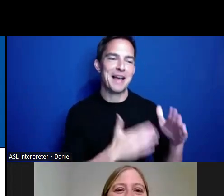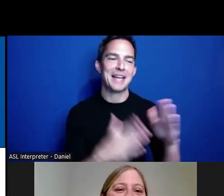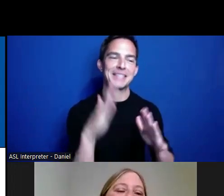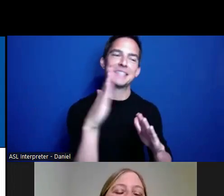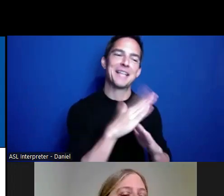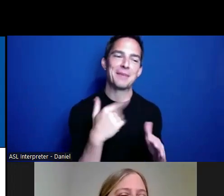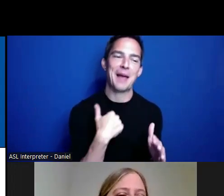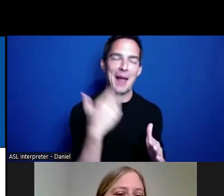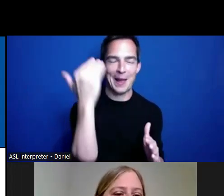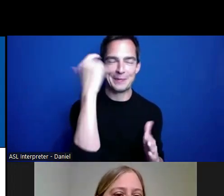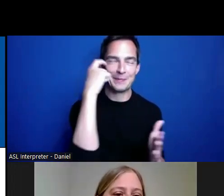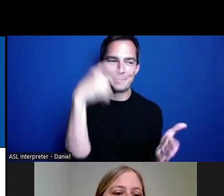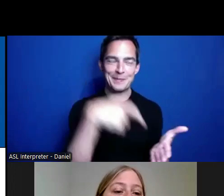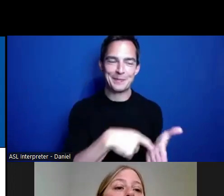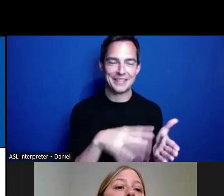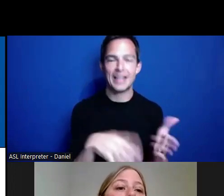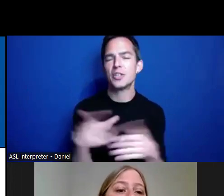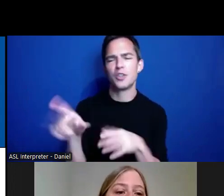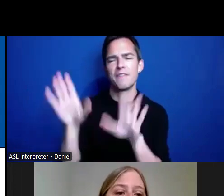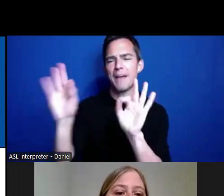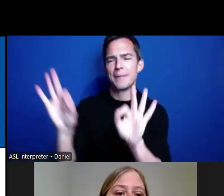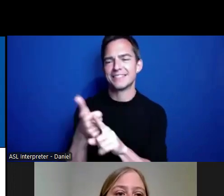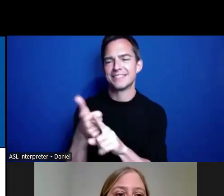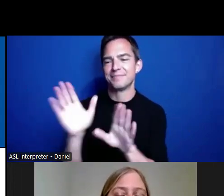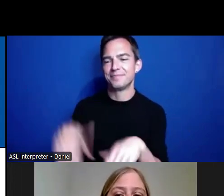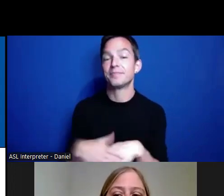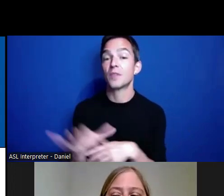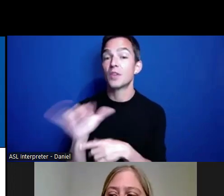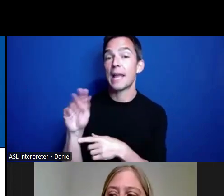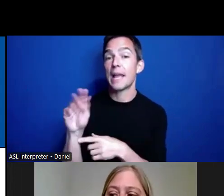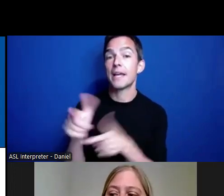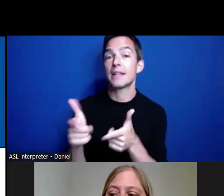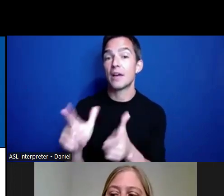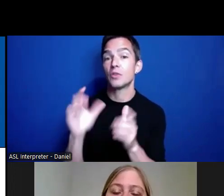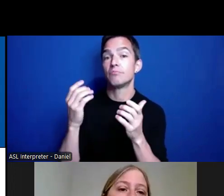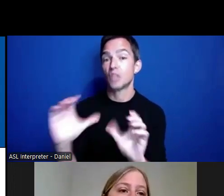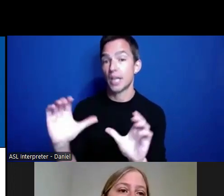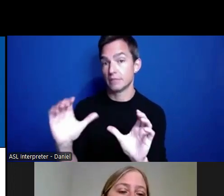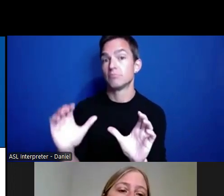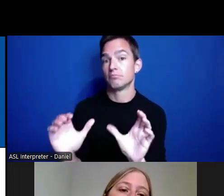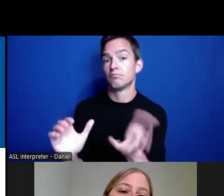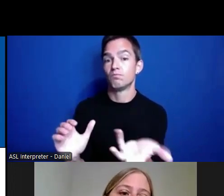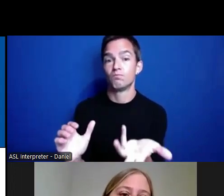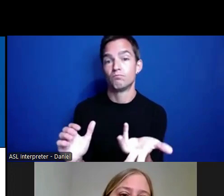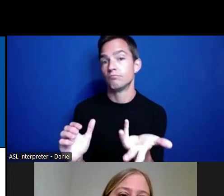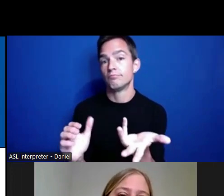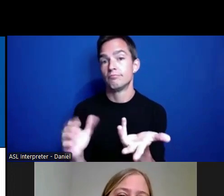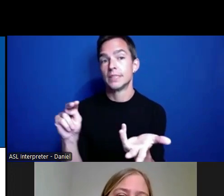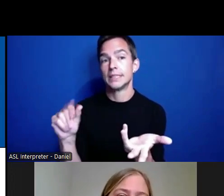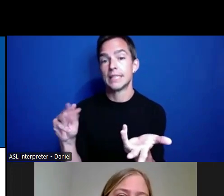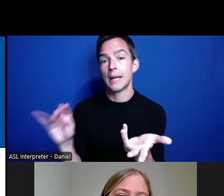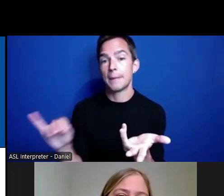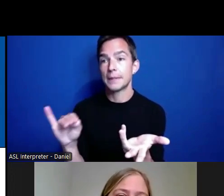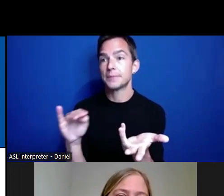that. You're fabulous. I also, Amy, want to give you a chance if there's anything from, at NAMICon, Amy presented